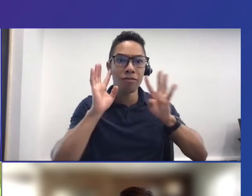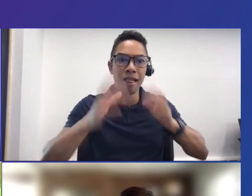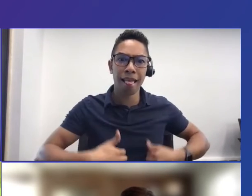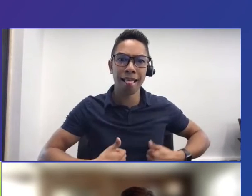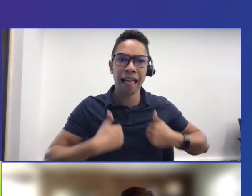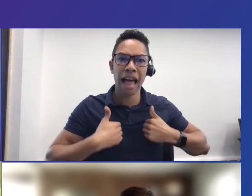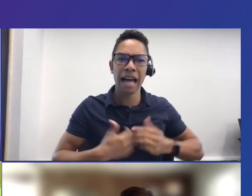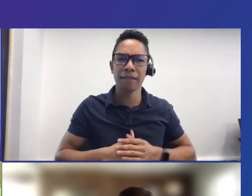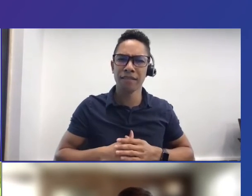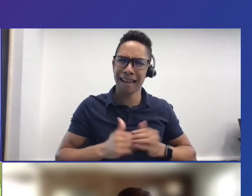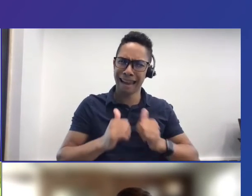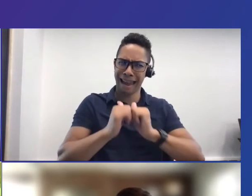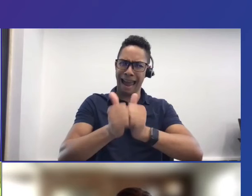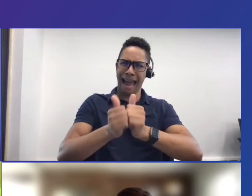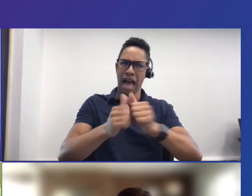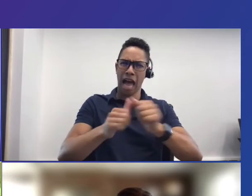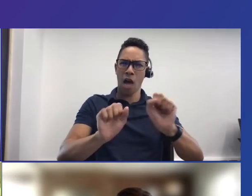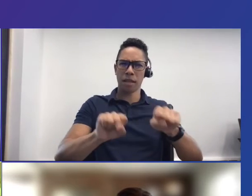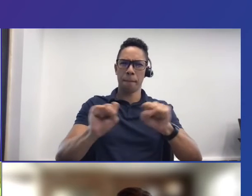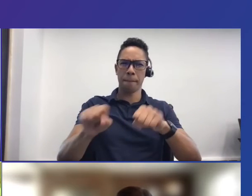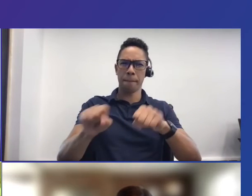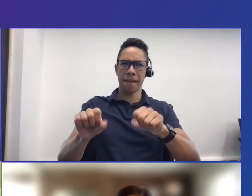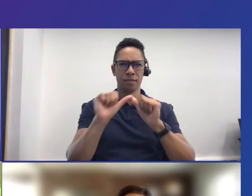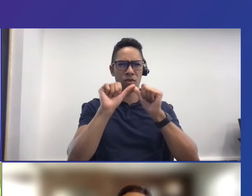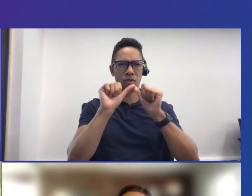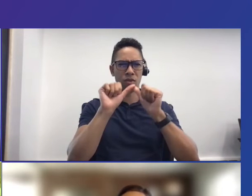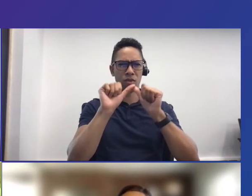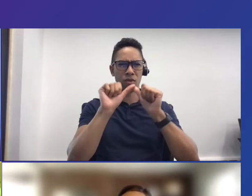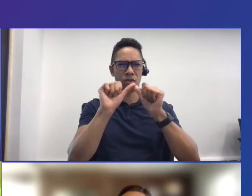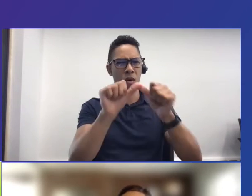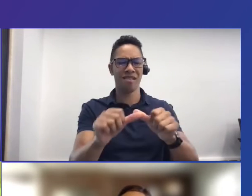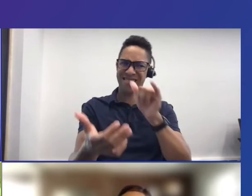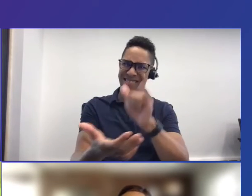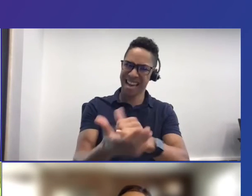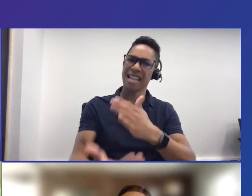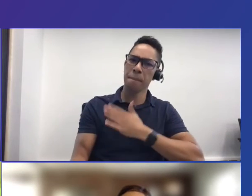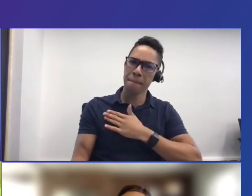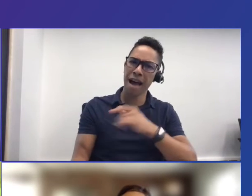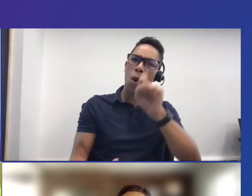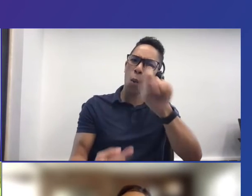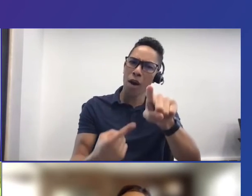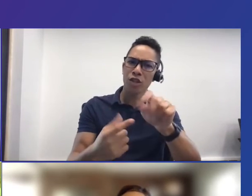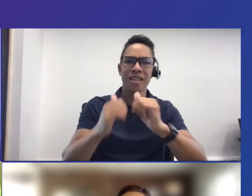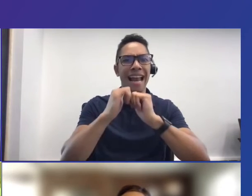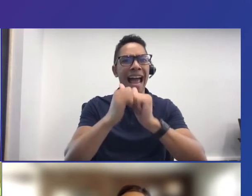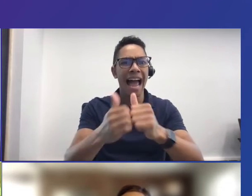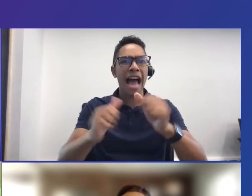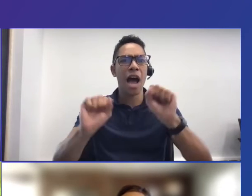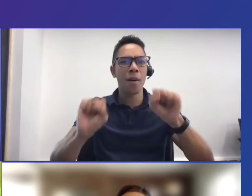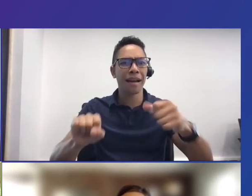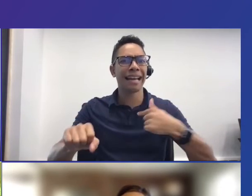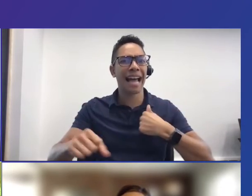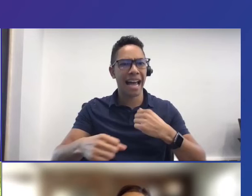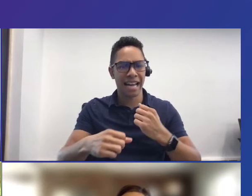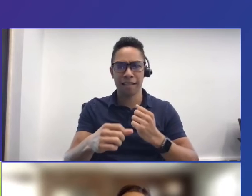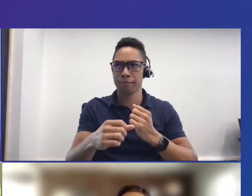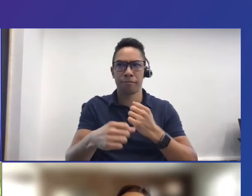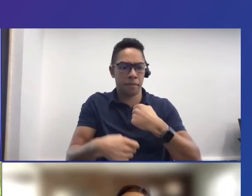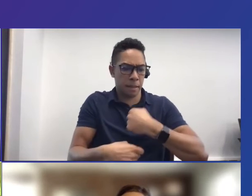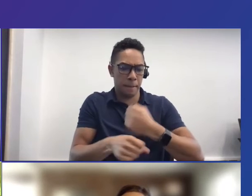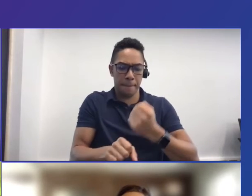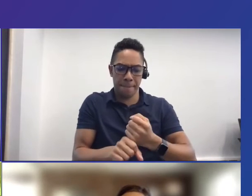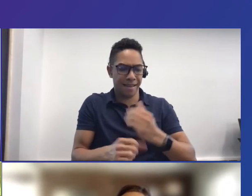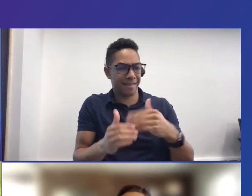And my question, Annie B, is how do I make the next 20 years of my